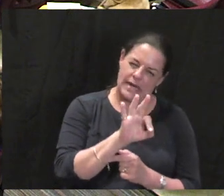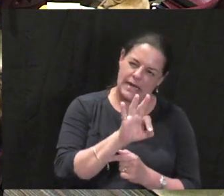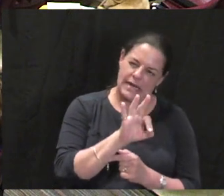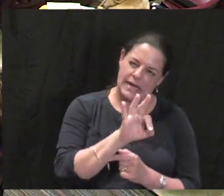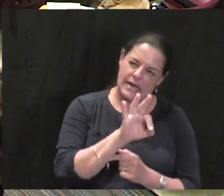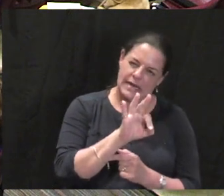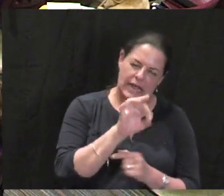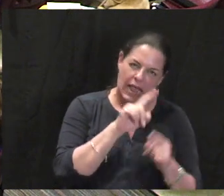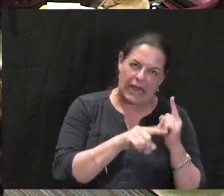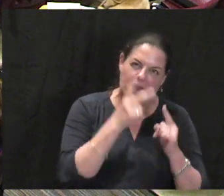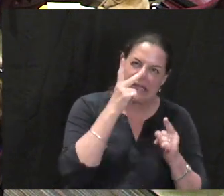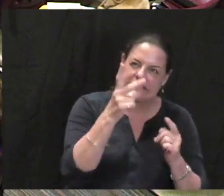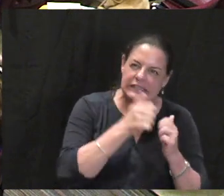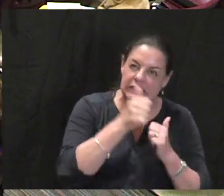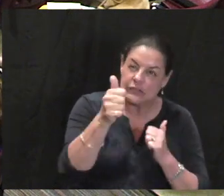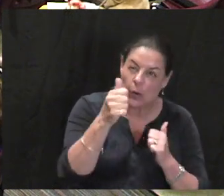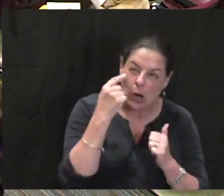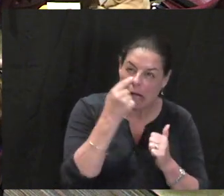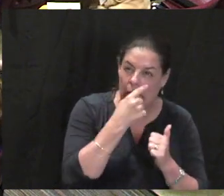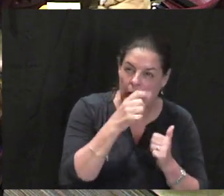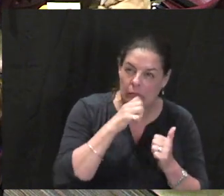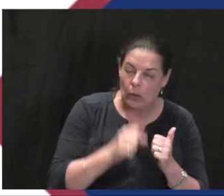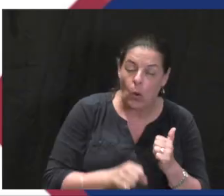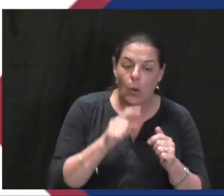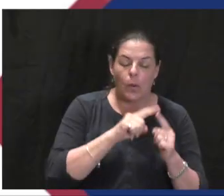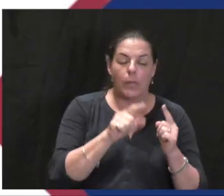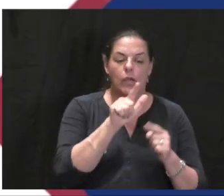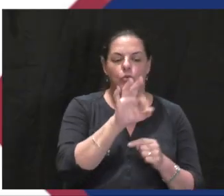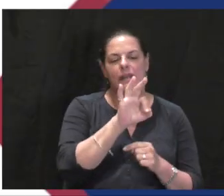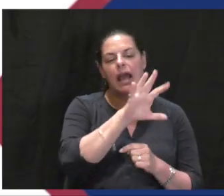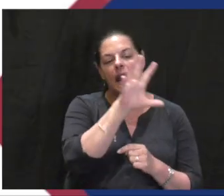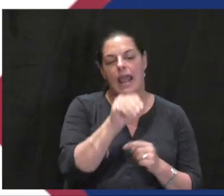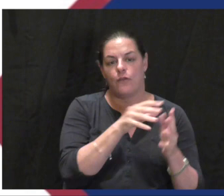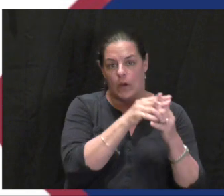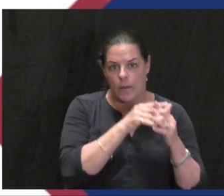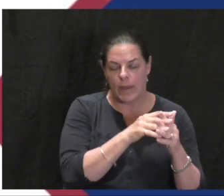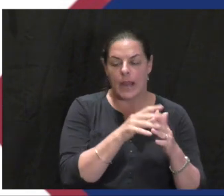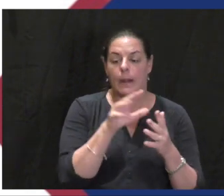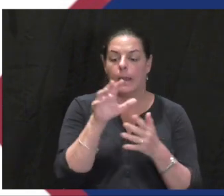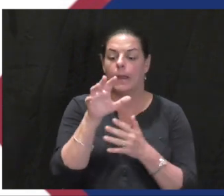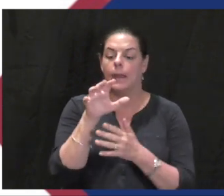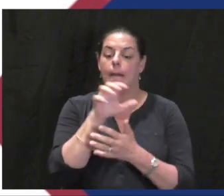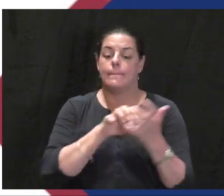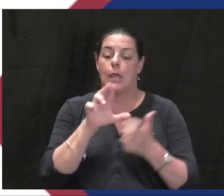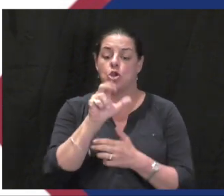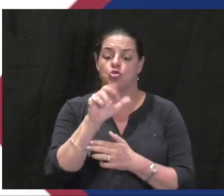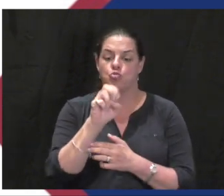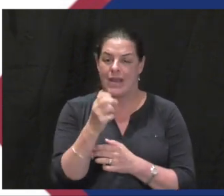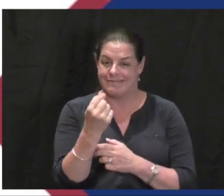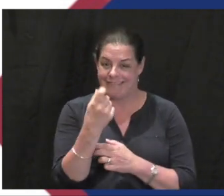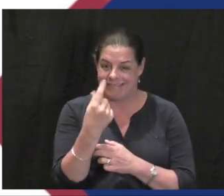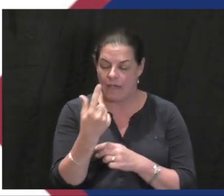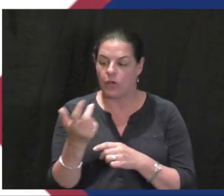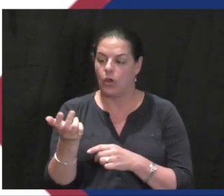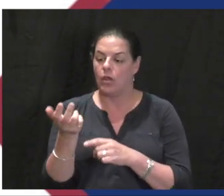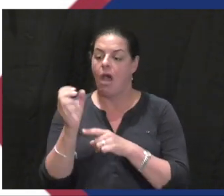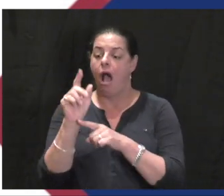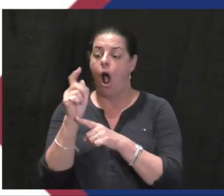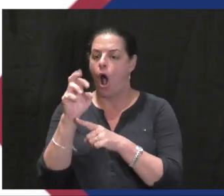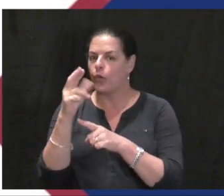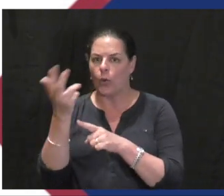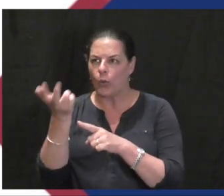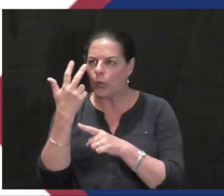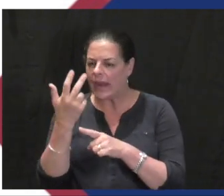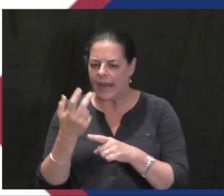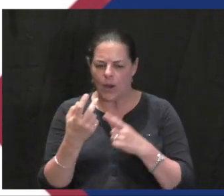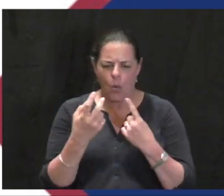that. African American students, mixed race 11, 3 other, 3 unknown, and 1 Hispanic. And unknown, the kids